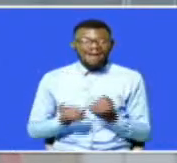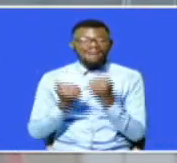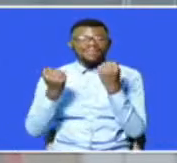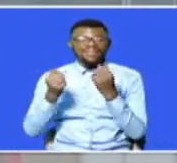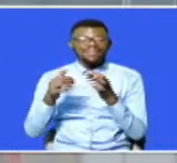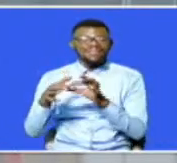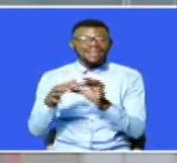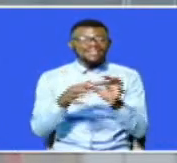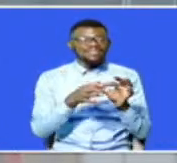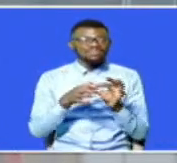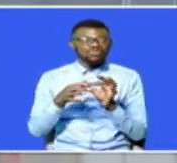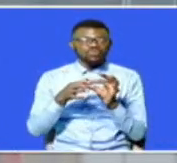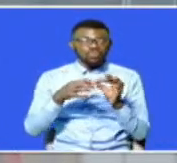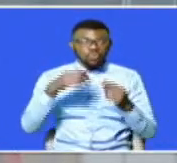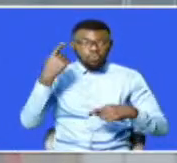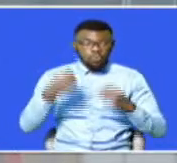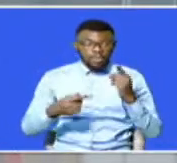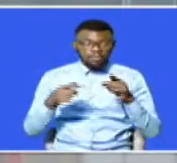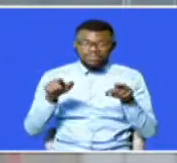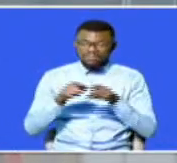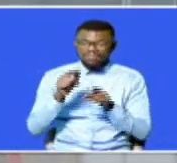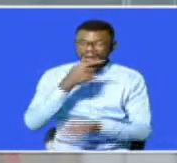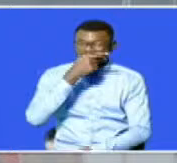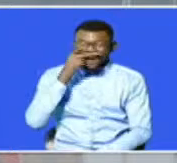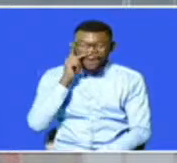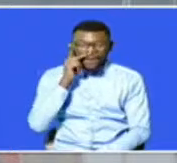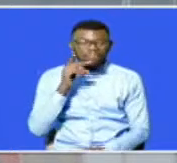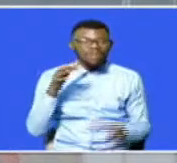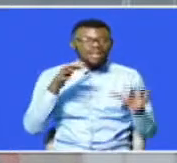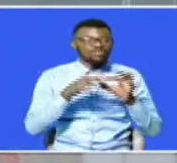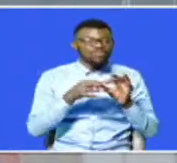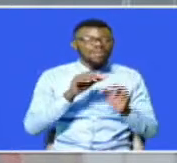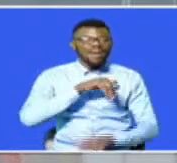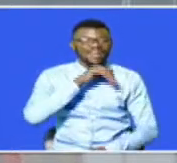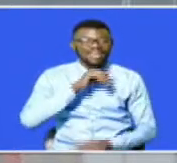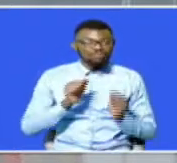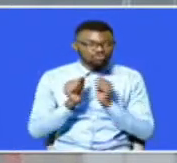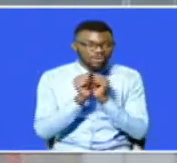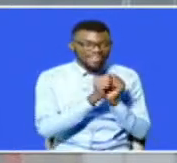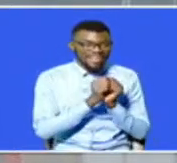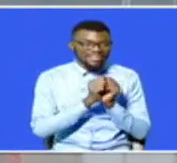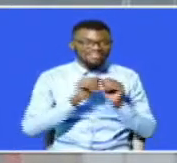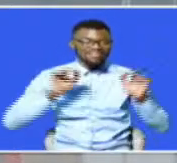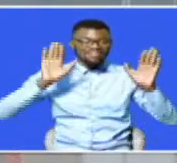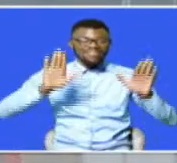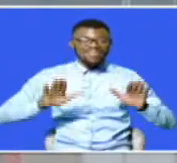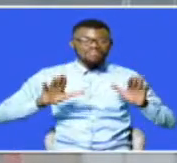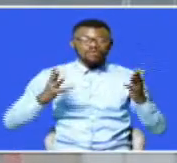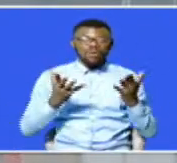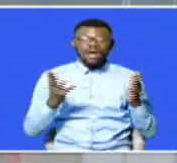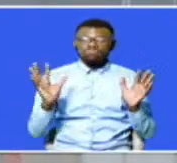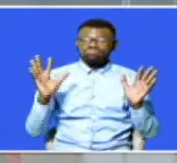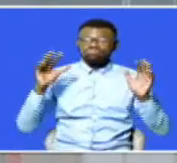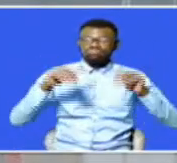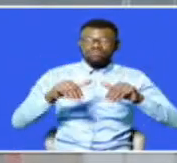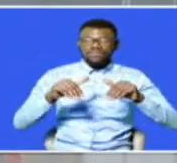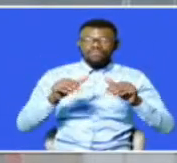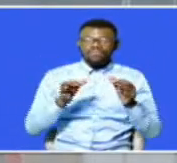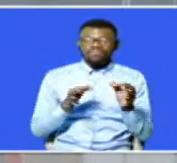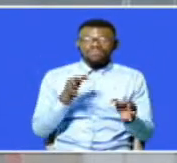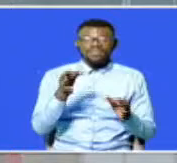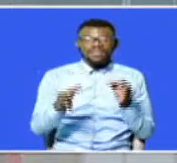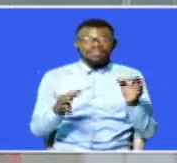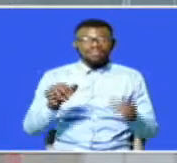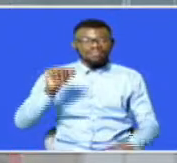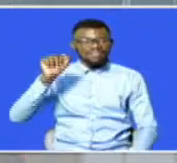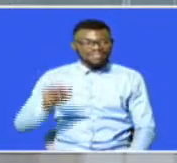next government. Kalonzo later joined Raila Odinga for a public rally at the Mukurukwa Ruben slums in Makasi South. And